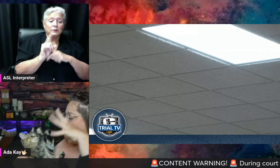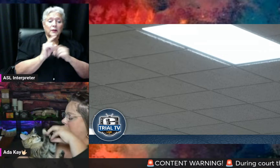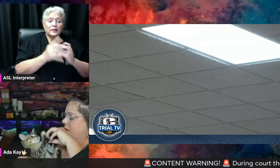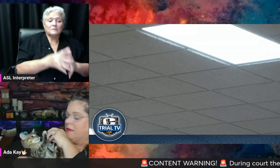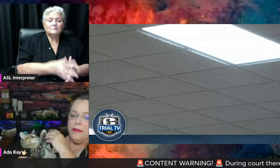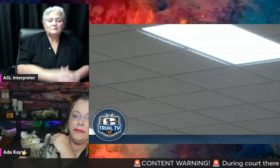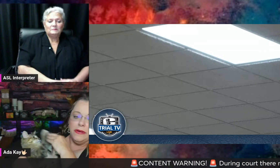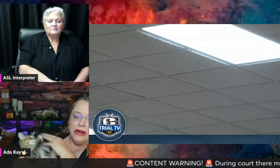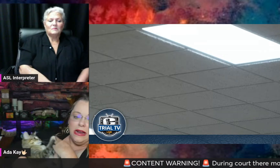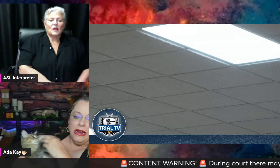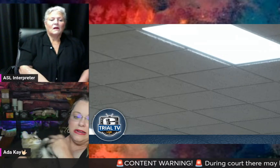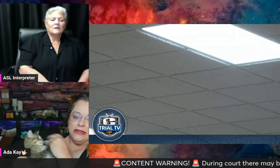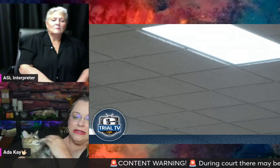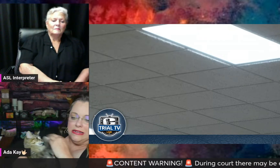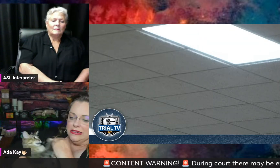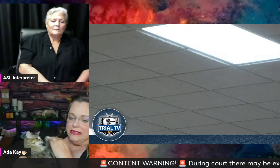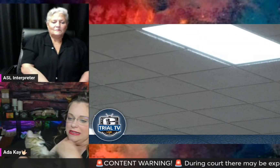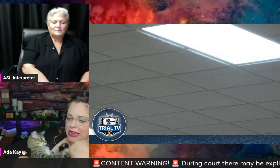everywhere.